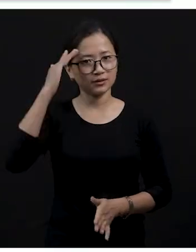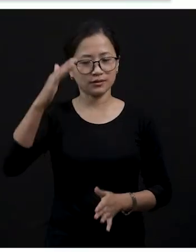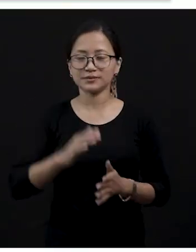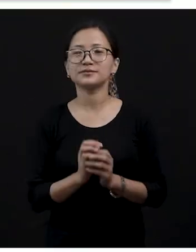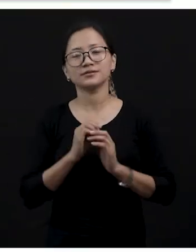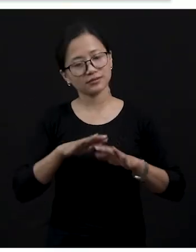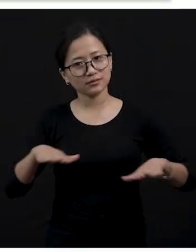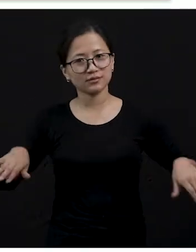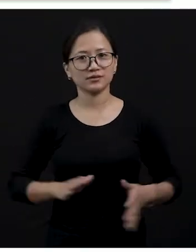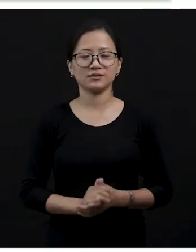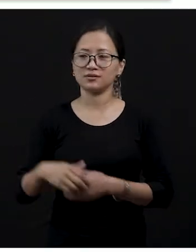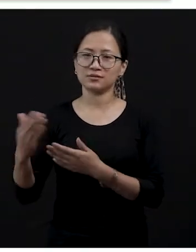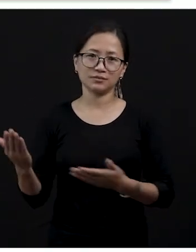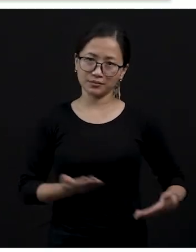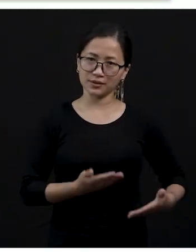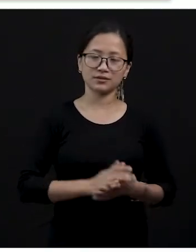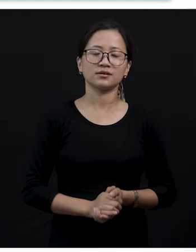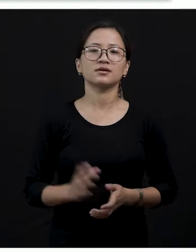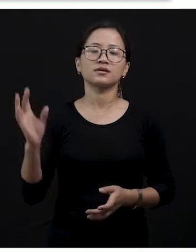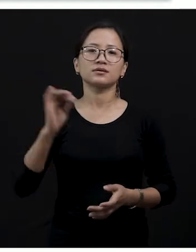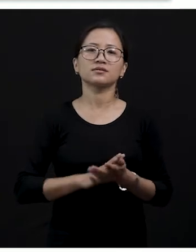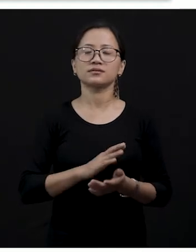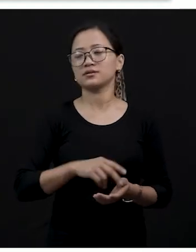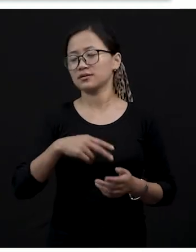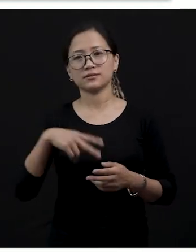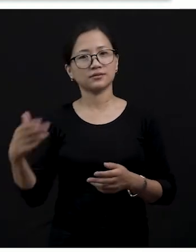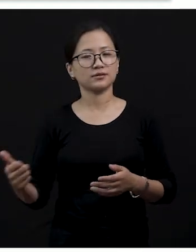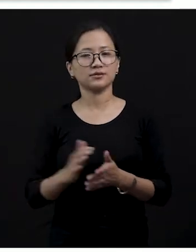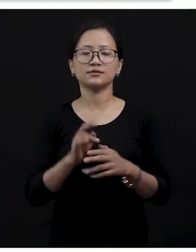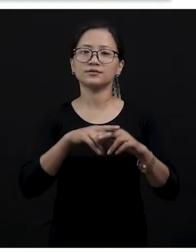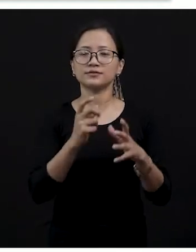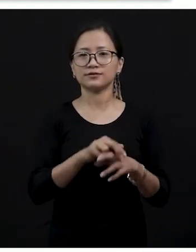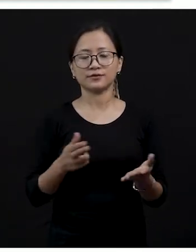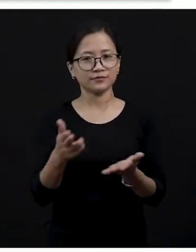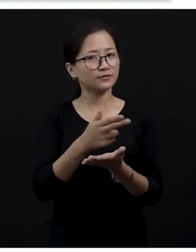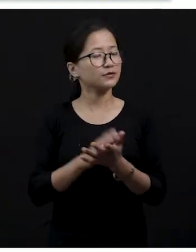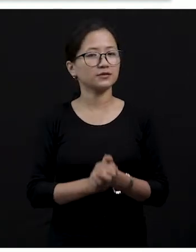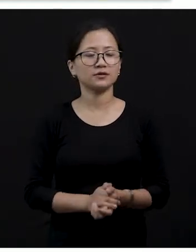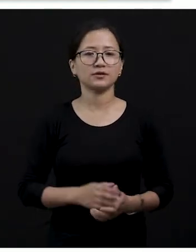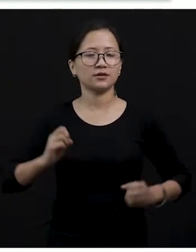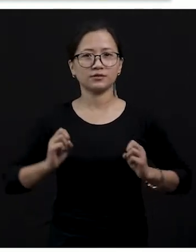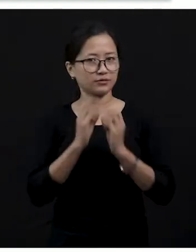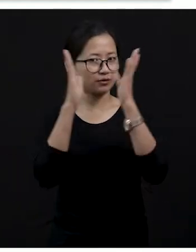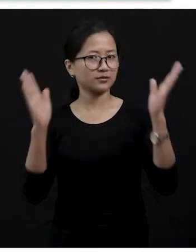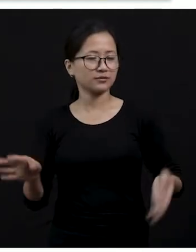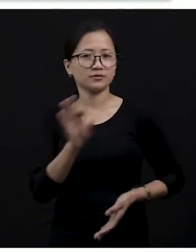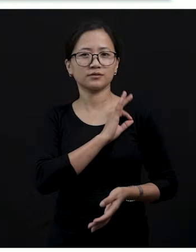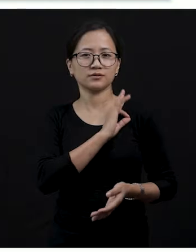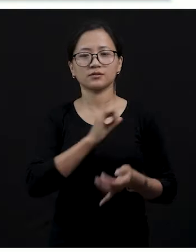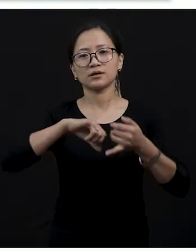Hello students, we're back again for another fun-filled, interesting and exciting